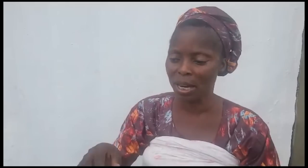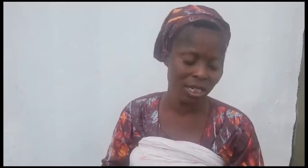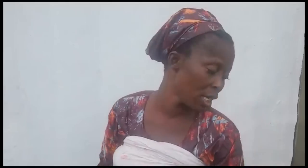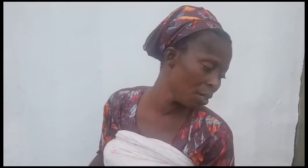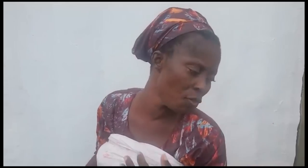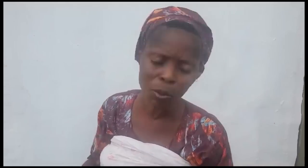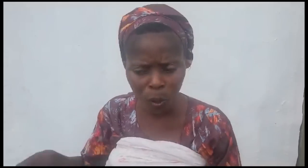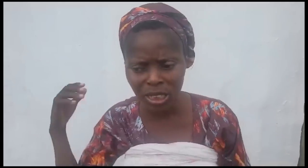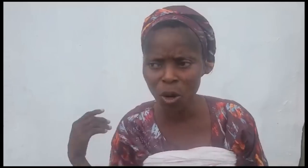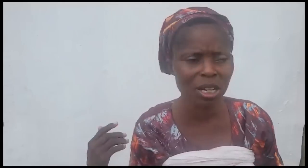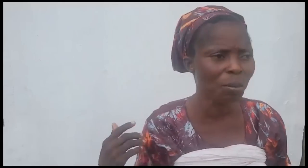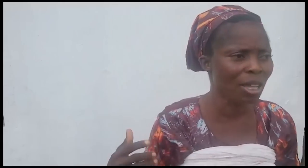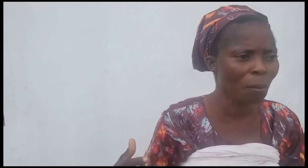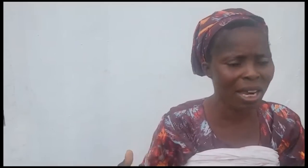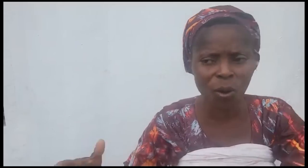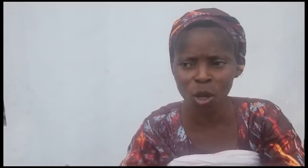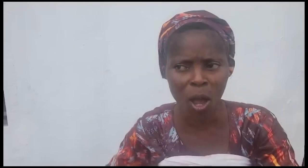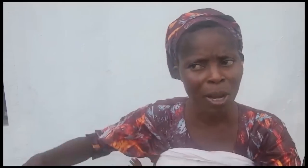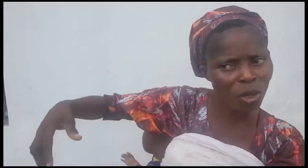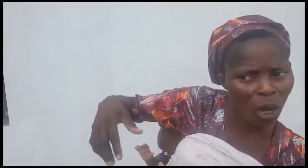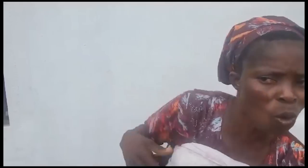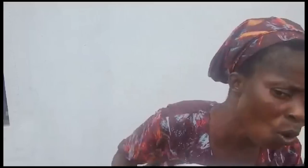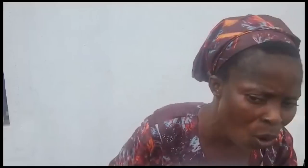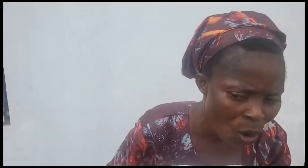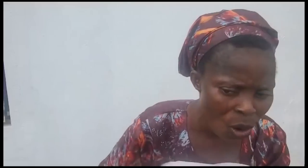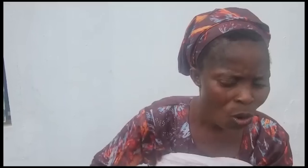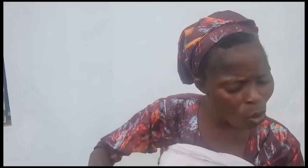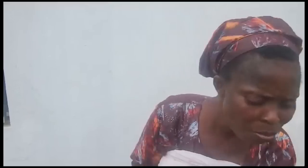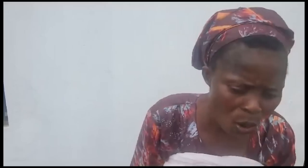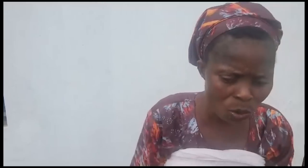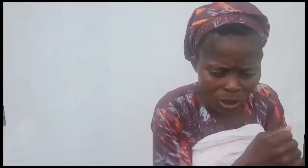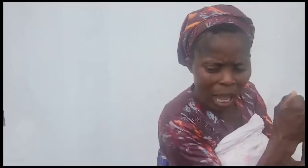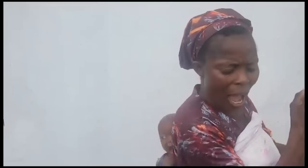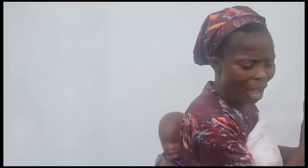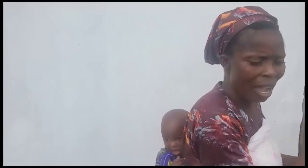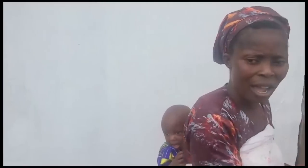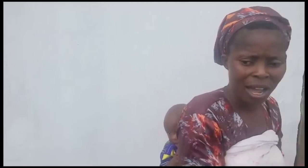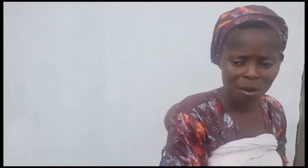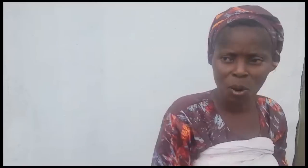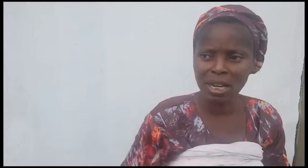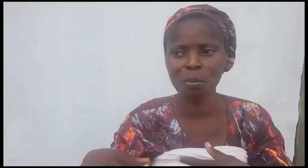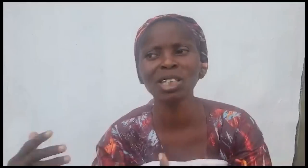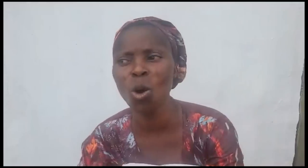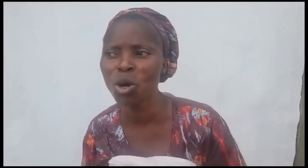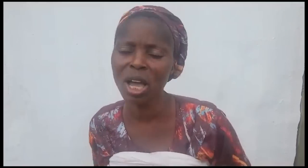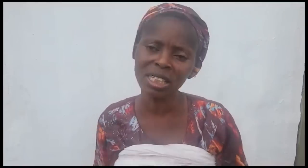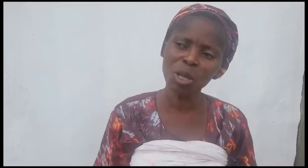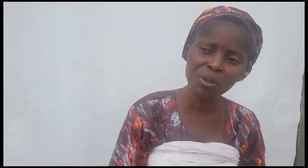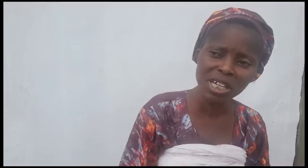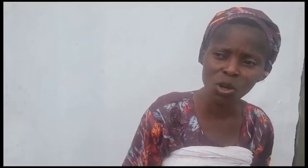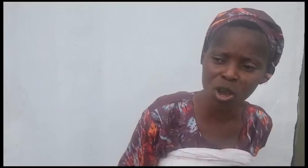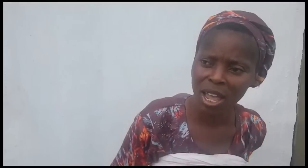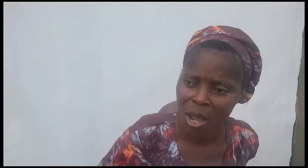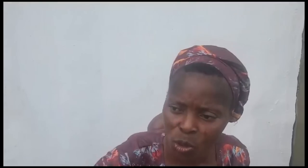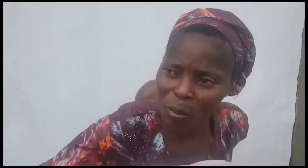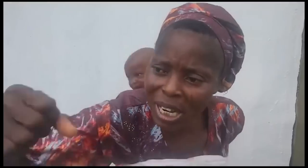nbe lo ba ni ki n gbe fun bo n ti mo ri ni pe to ba na wo so mo yen mo yo je ko gbe ohun o nsa bo ba ni agba ti o mo ju e ti mi